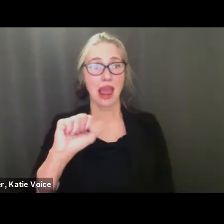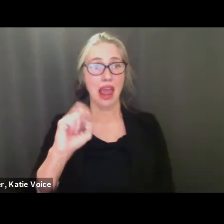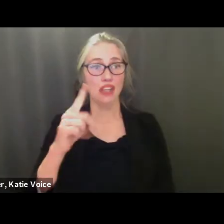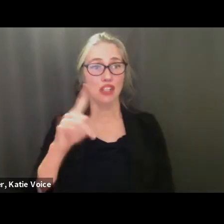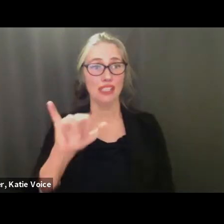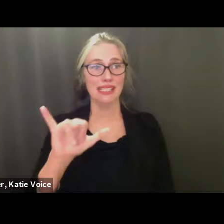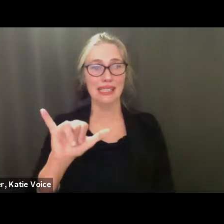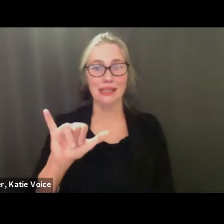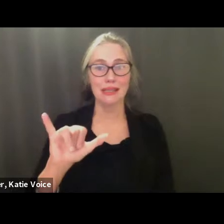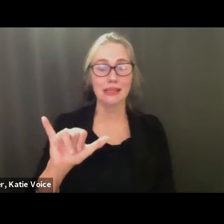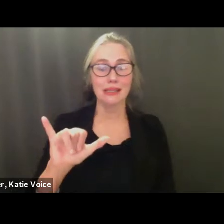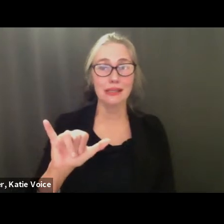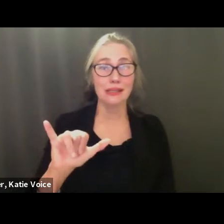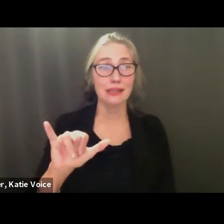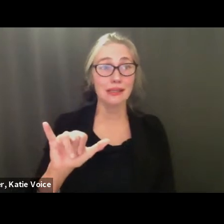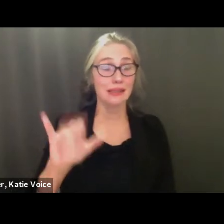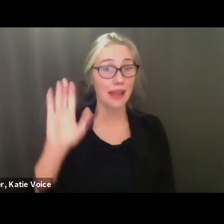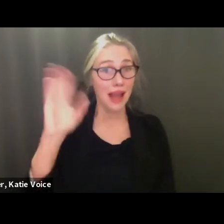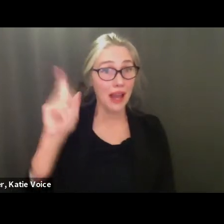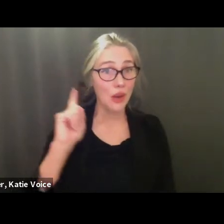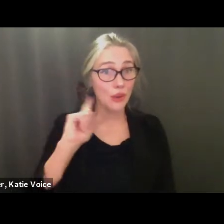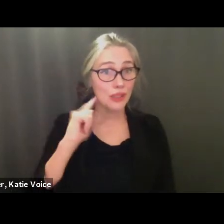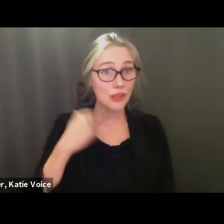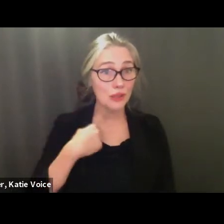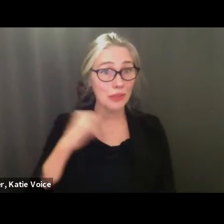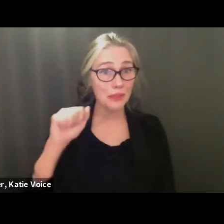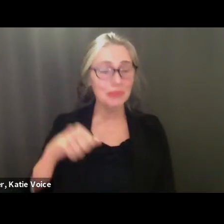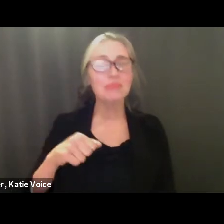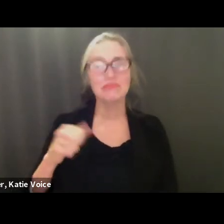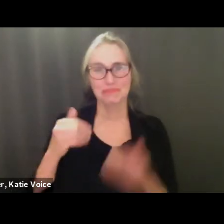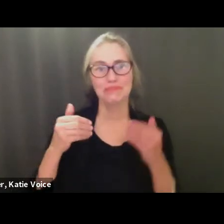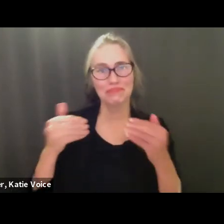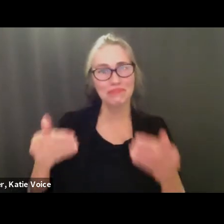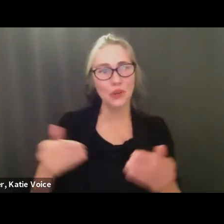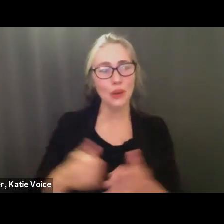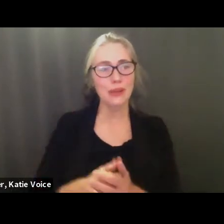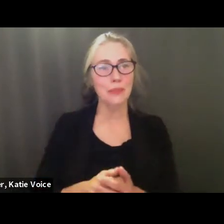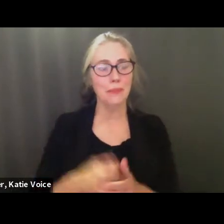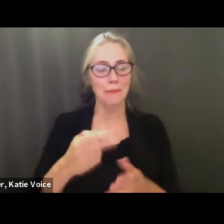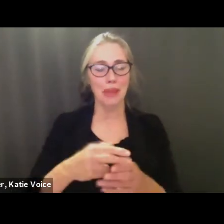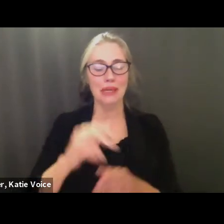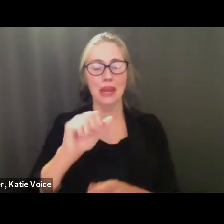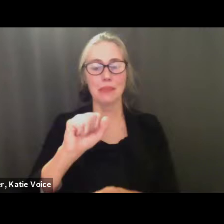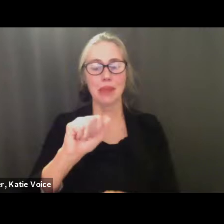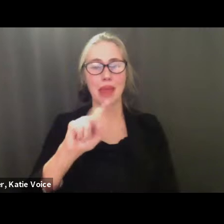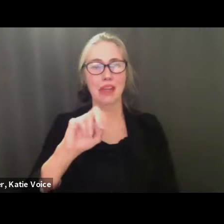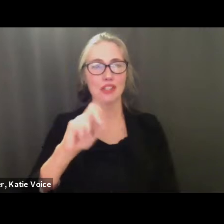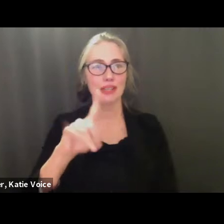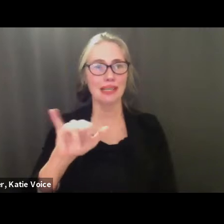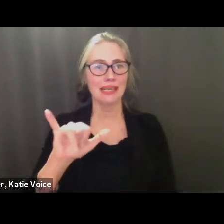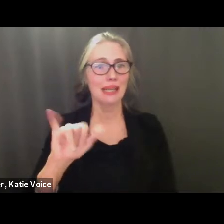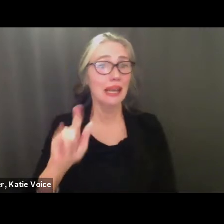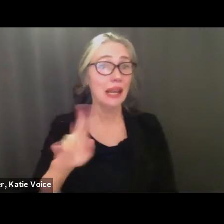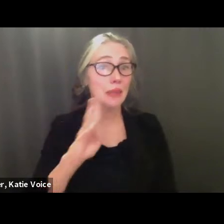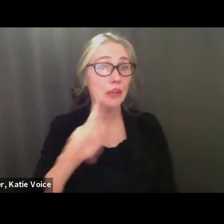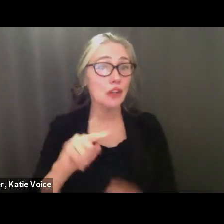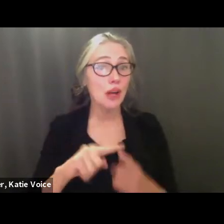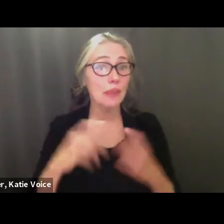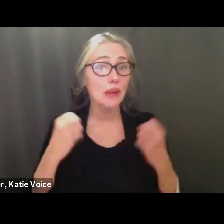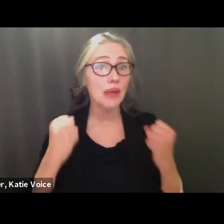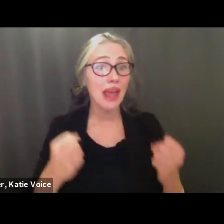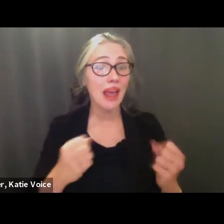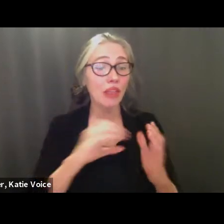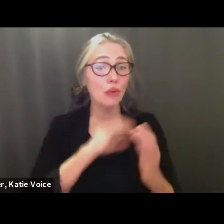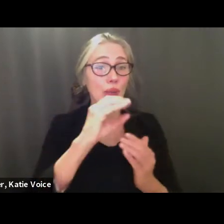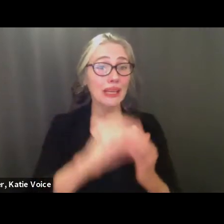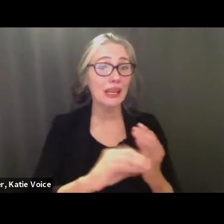Hello, can everyone hear me? Yes, go ahead. Hi, my name is Asher Teknot, and I'm going to be talking about the health curriculum and what